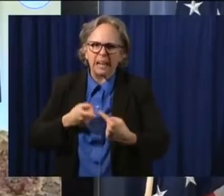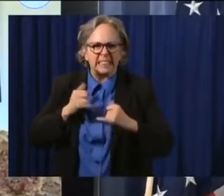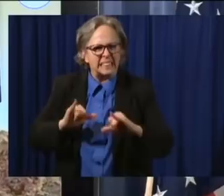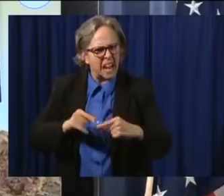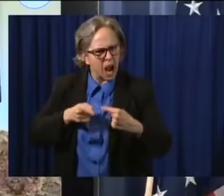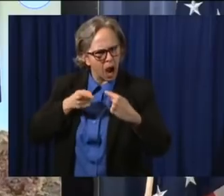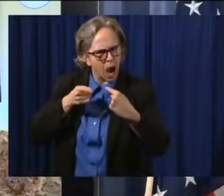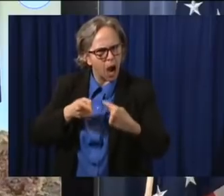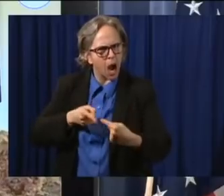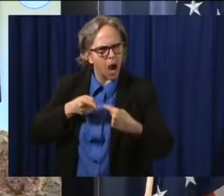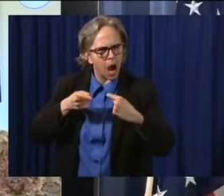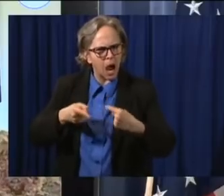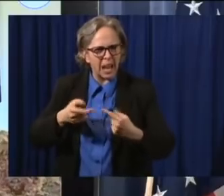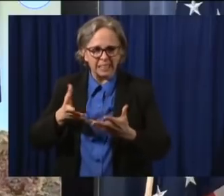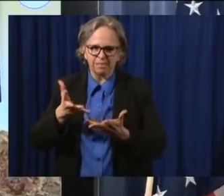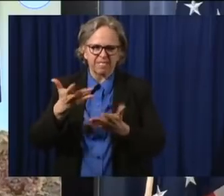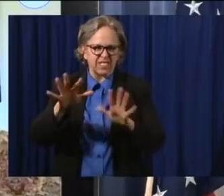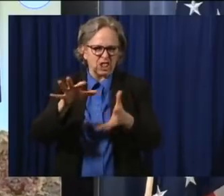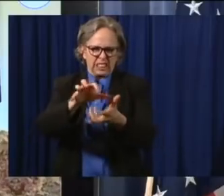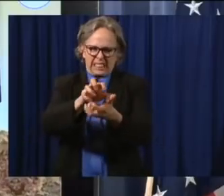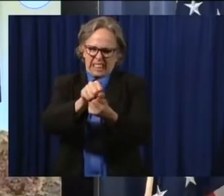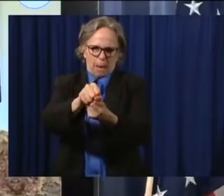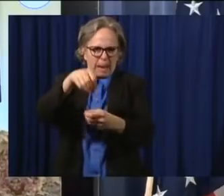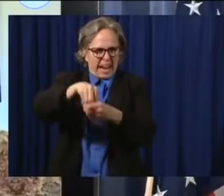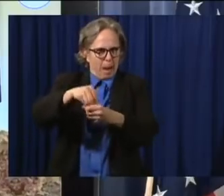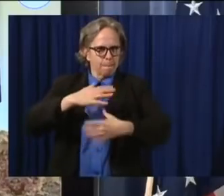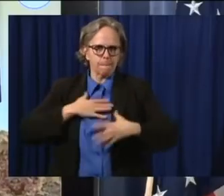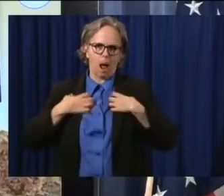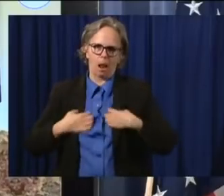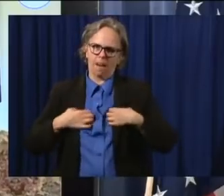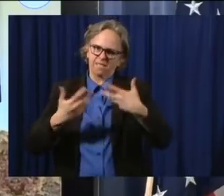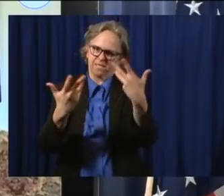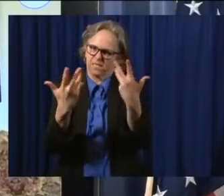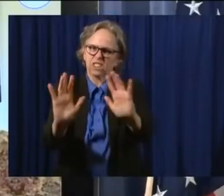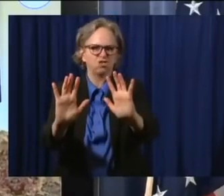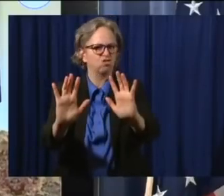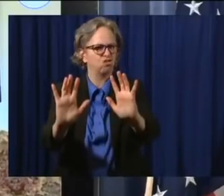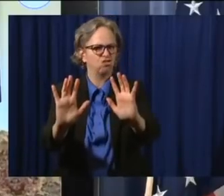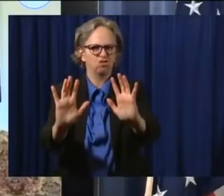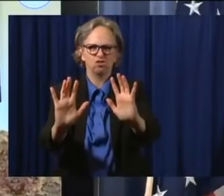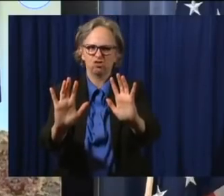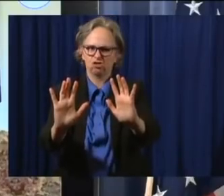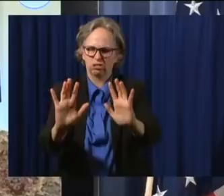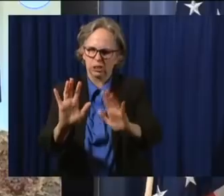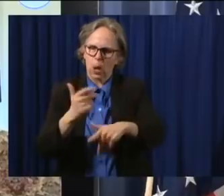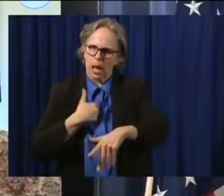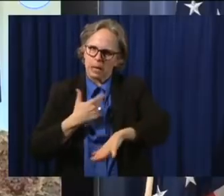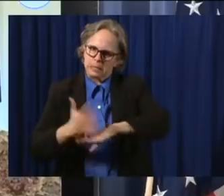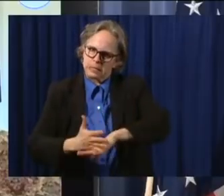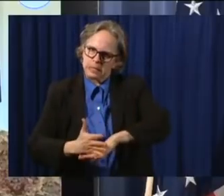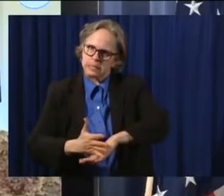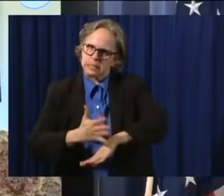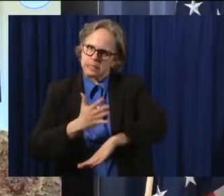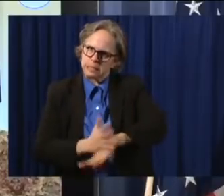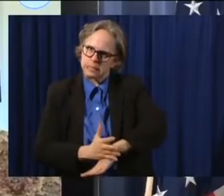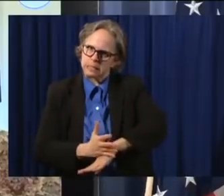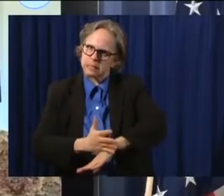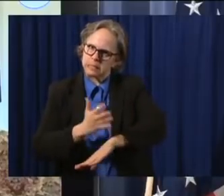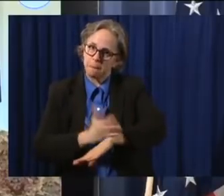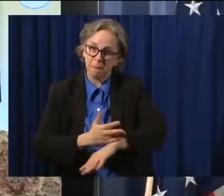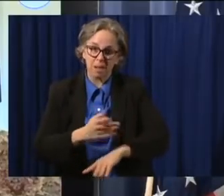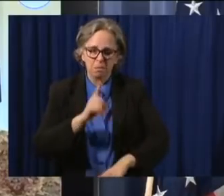damage that it's done. But it's getting better on a weekly basis. It's a slow process. I still have